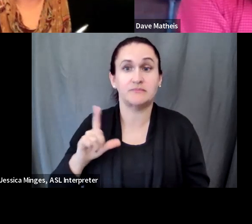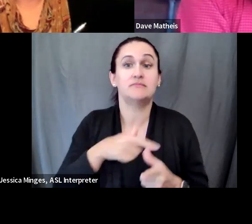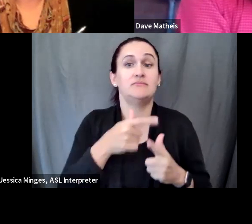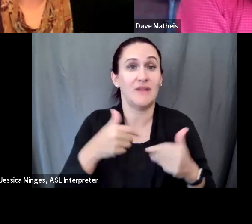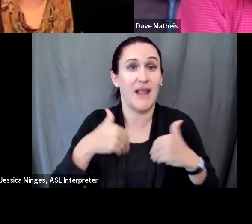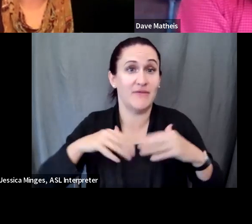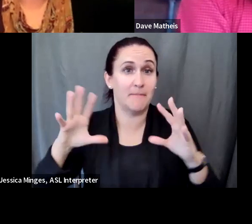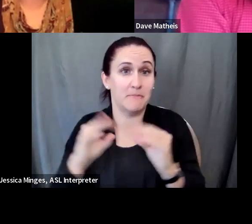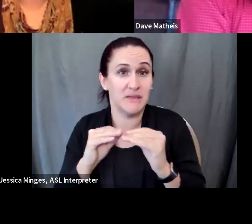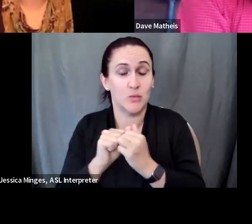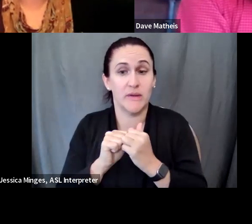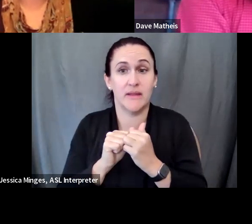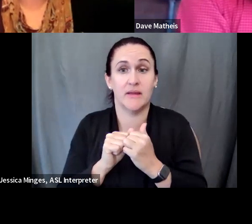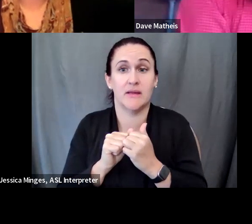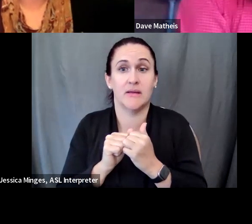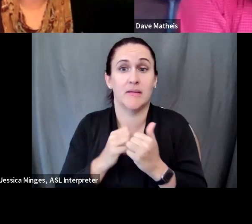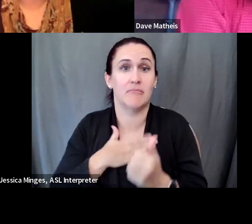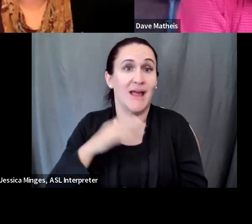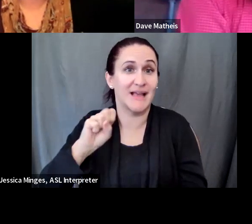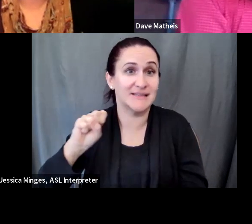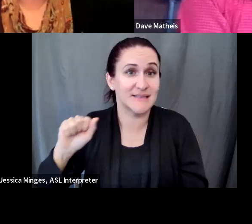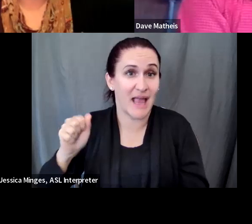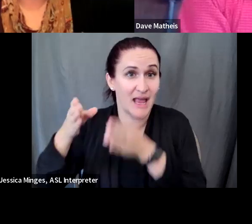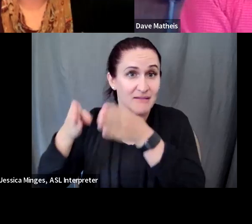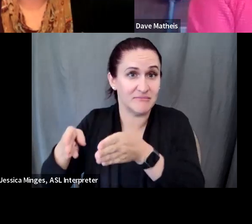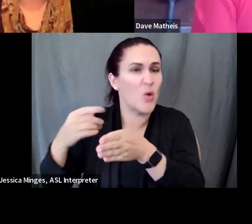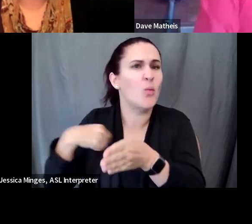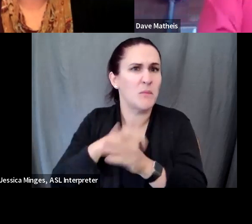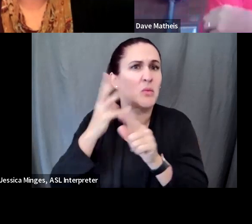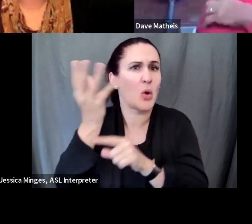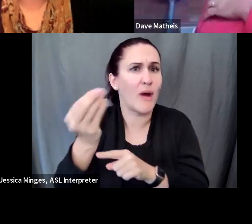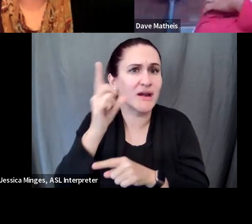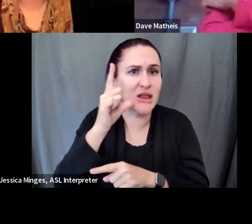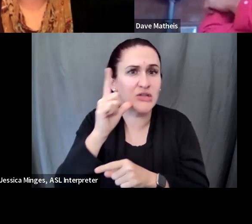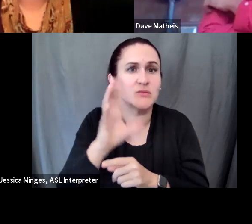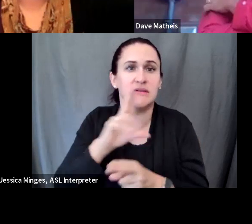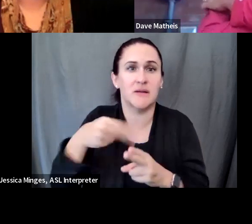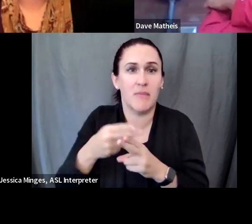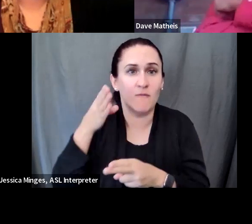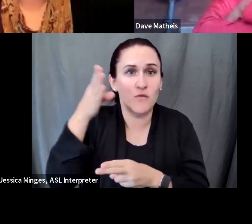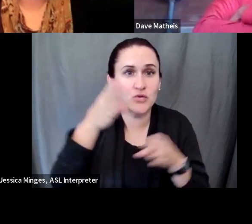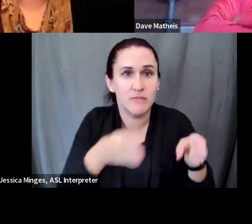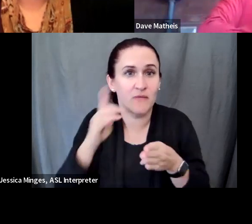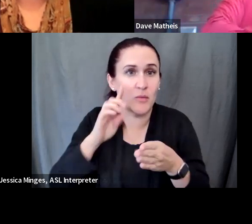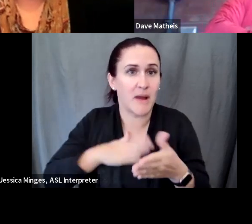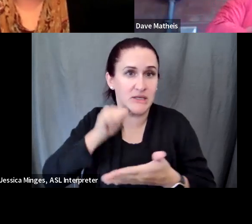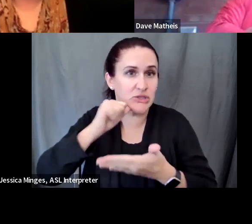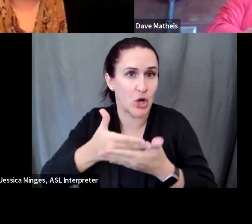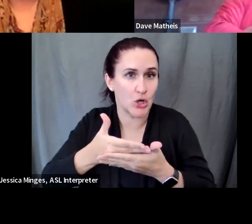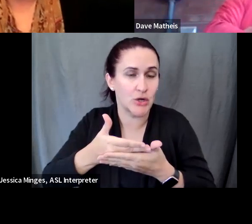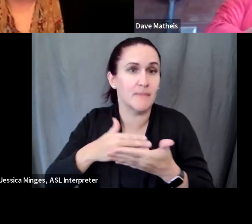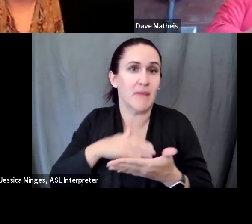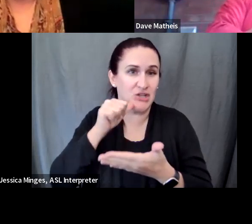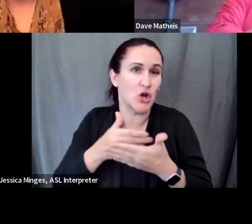a meeting with my SSA. We're gonna do lunch, and we're gonna talk about future planning for my daughter. My daughter is at that